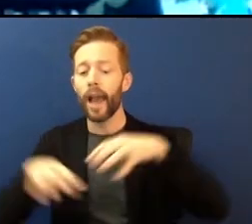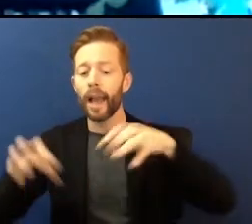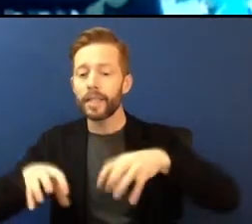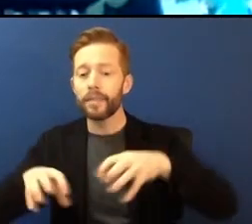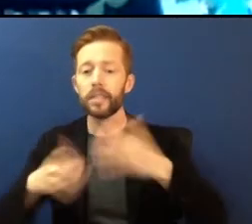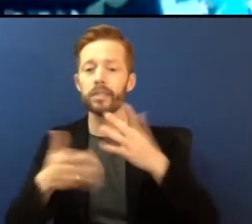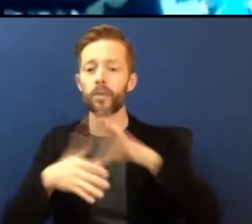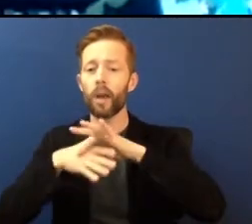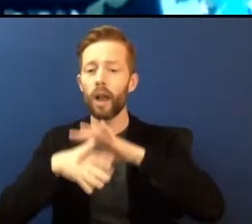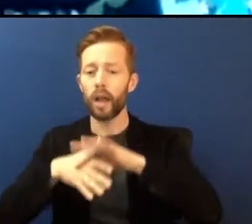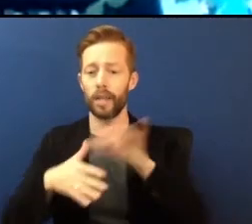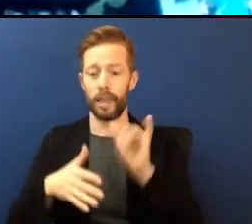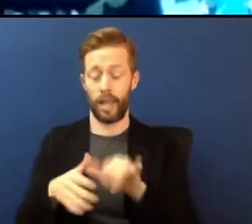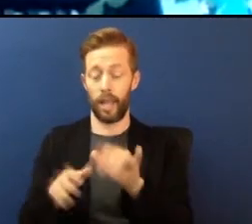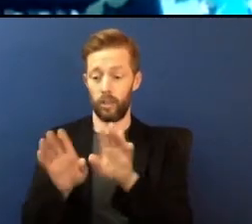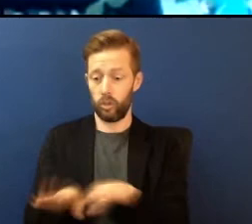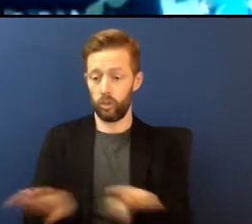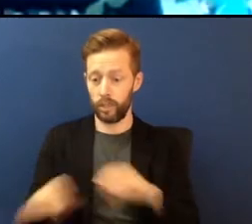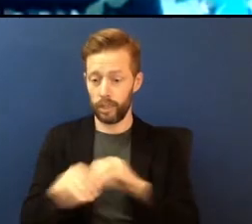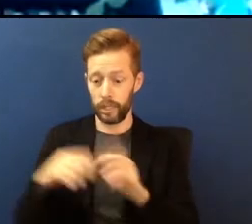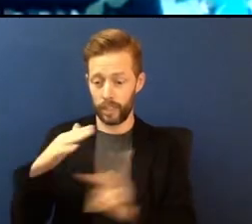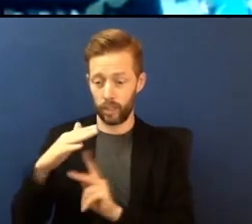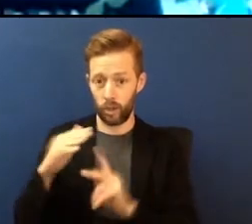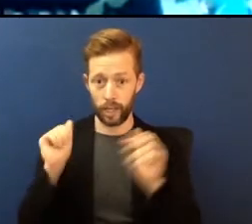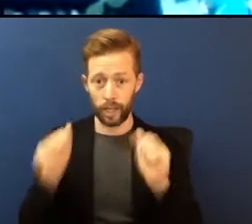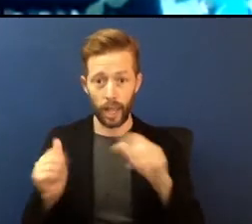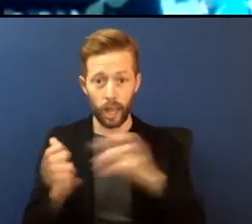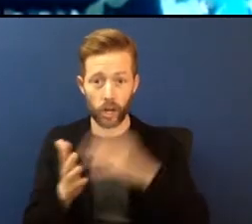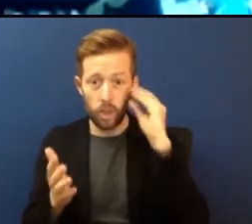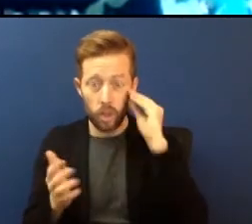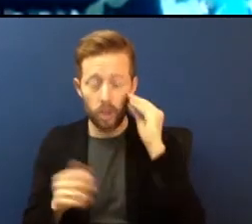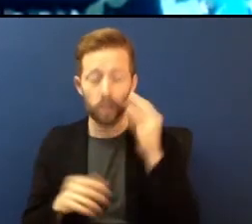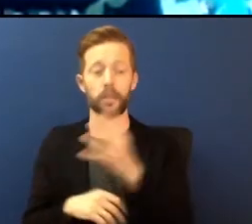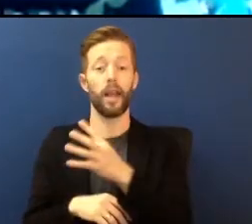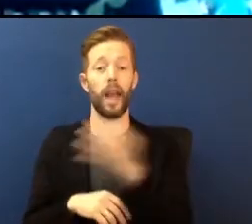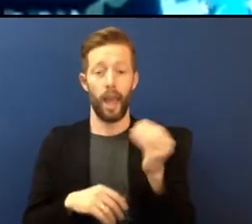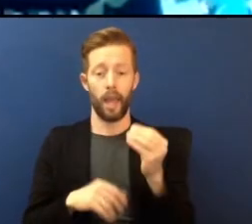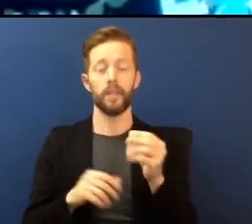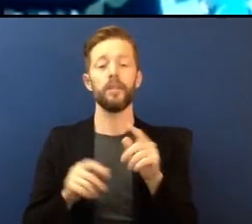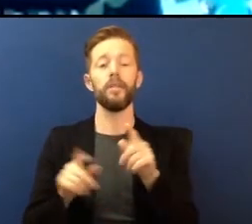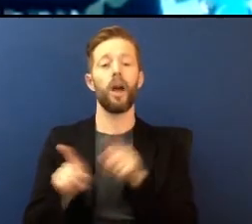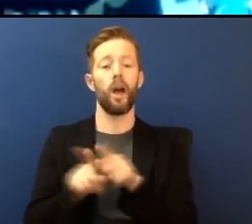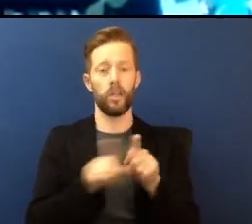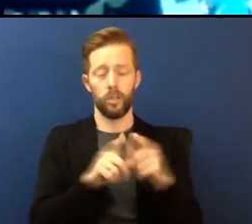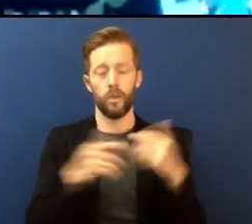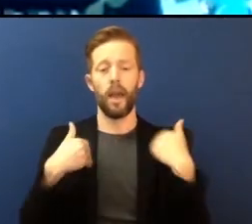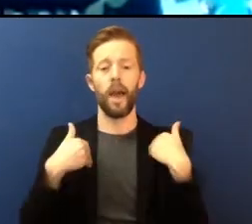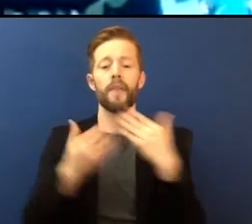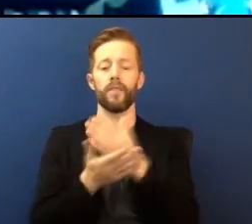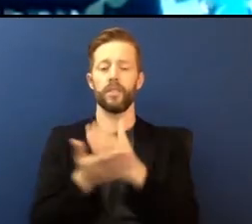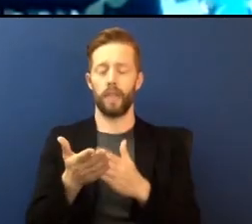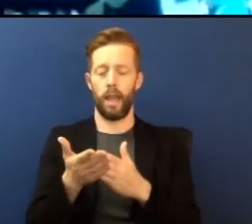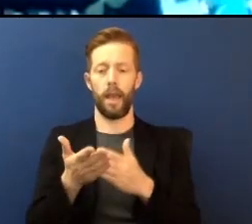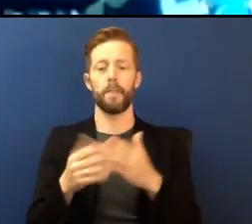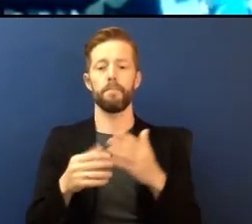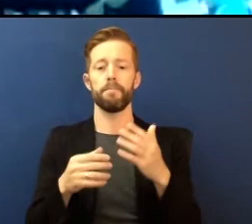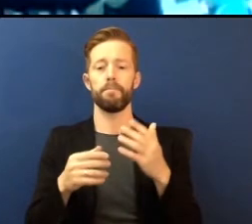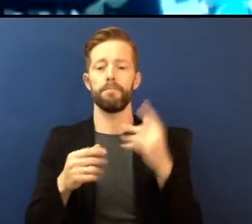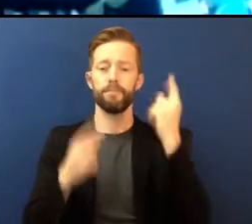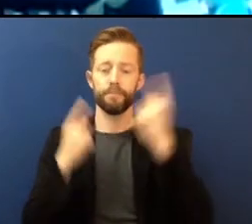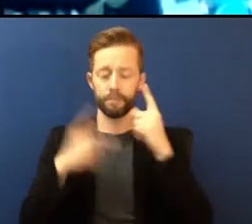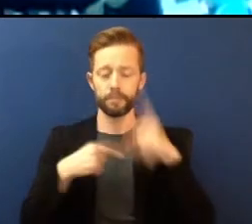of activities and content that children in kindergarten can learn. And they also have